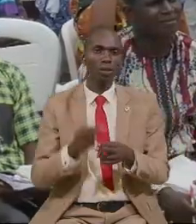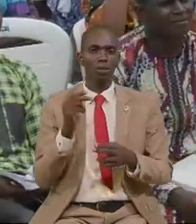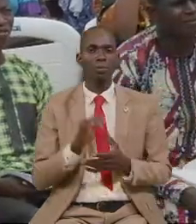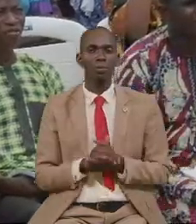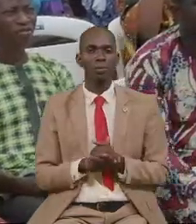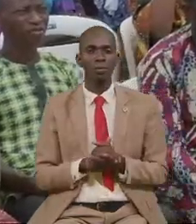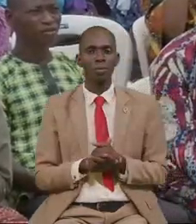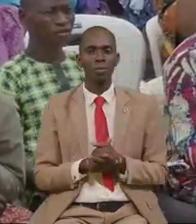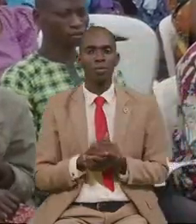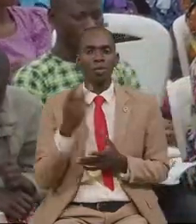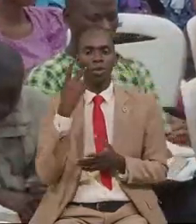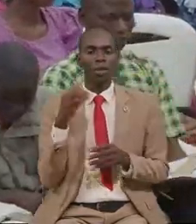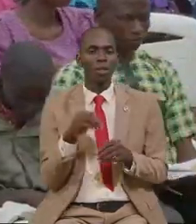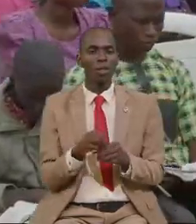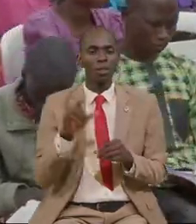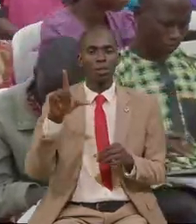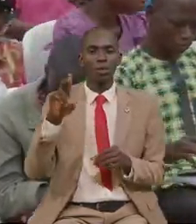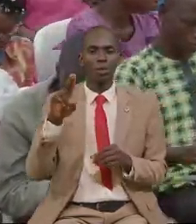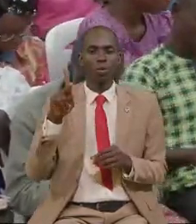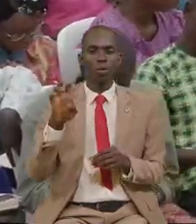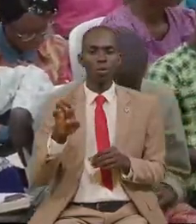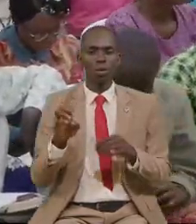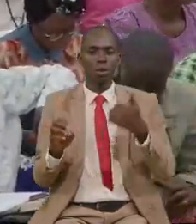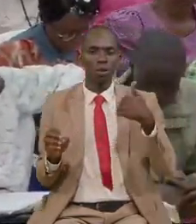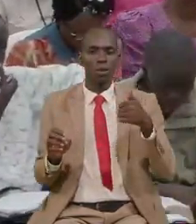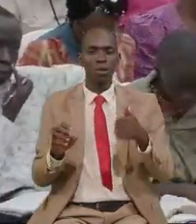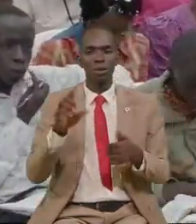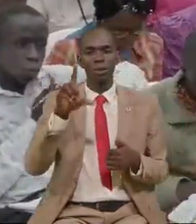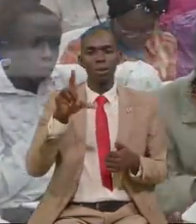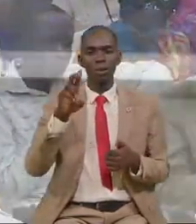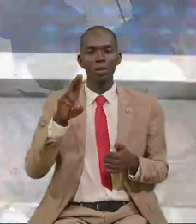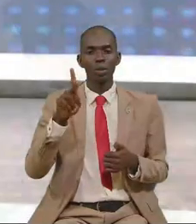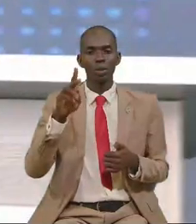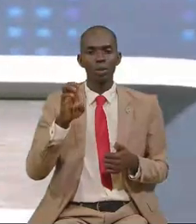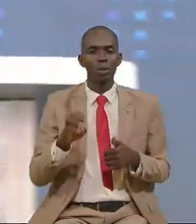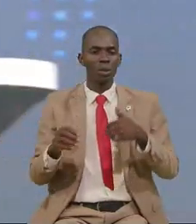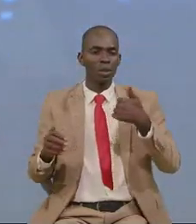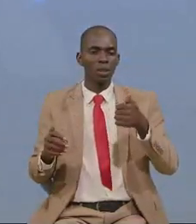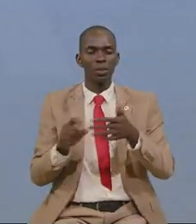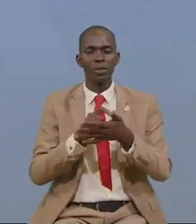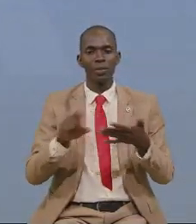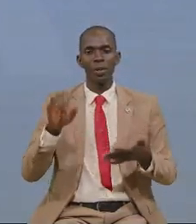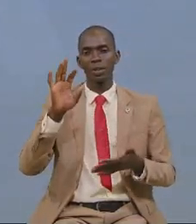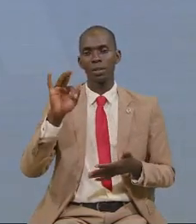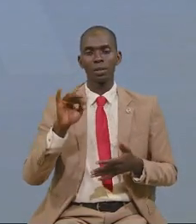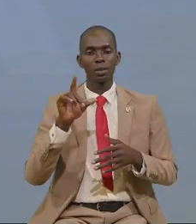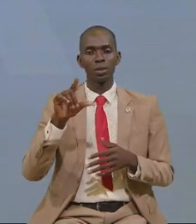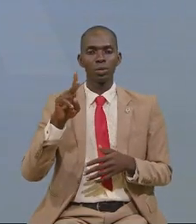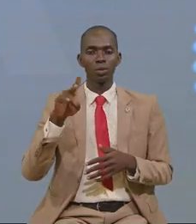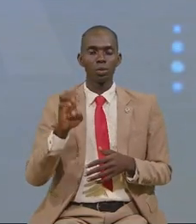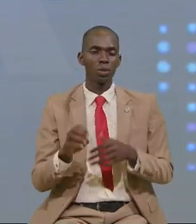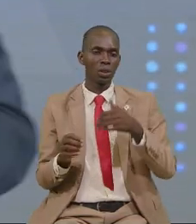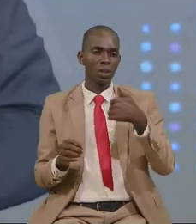Look at Luke chapter 10. Luke chapter 10. I'm reading there from verse 19. Luke chapter